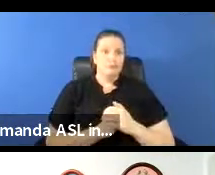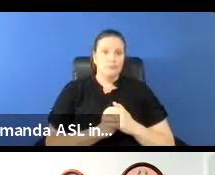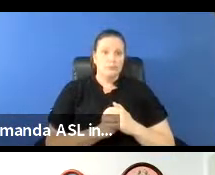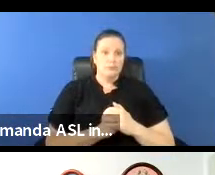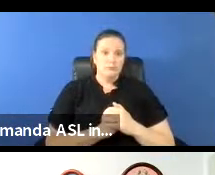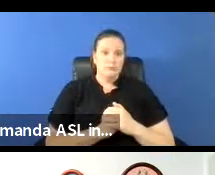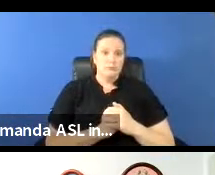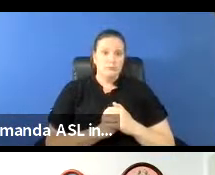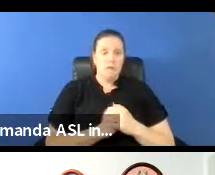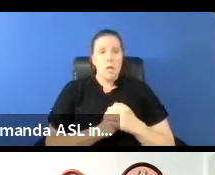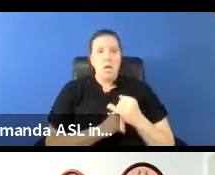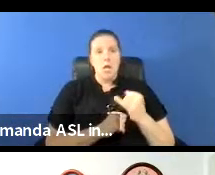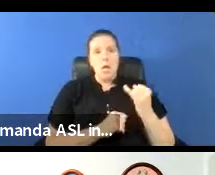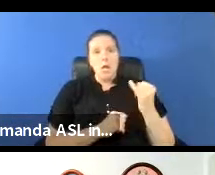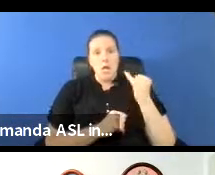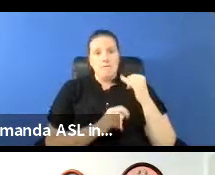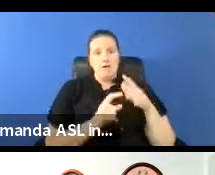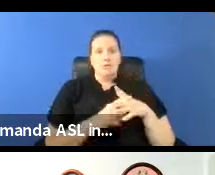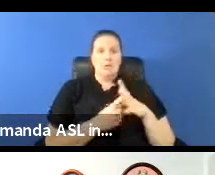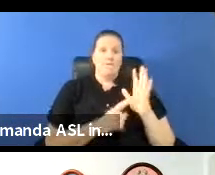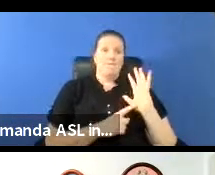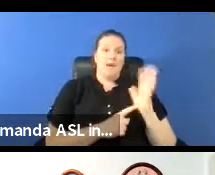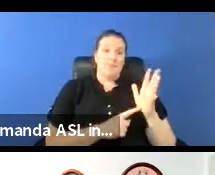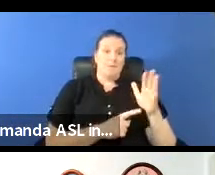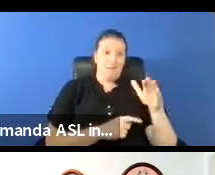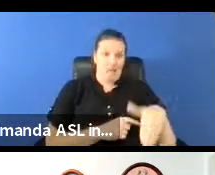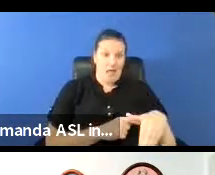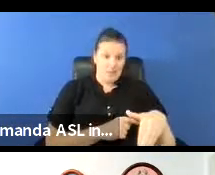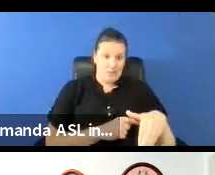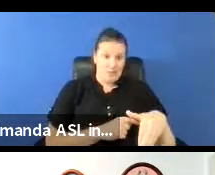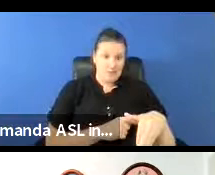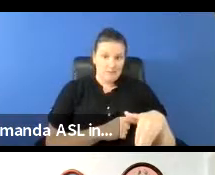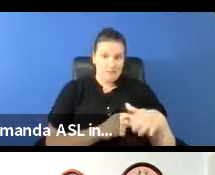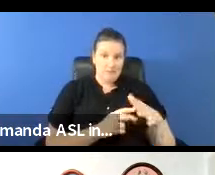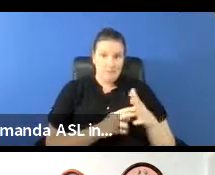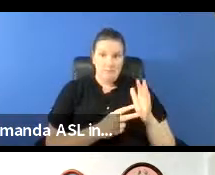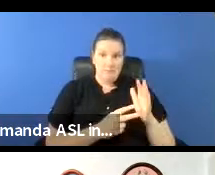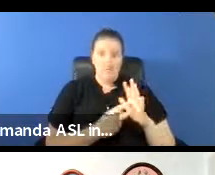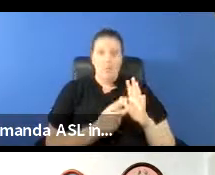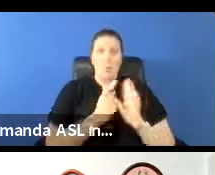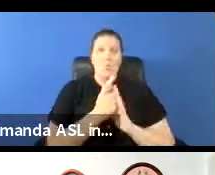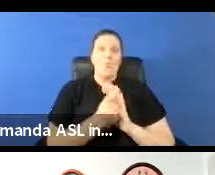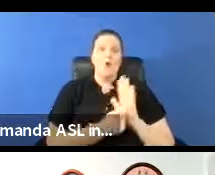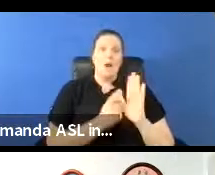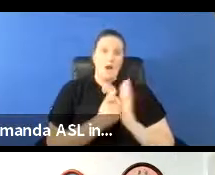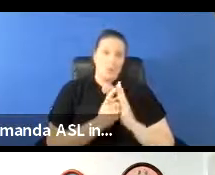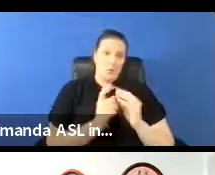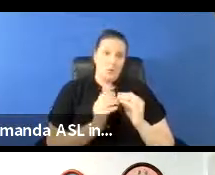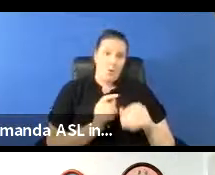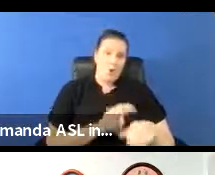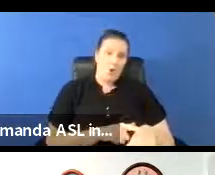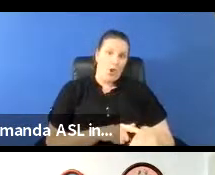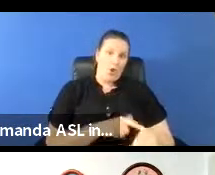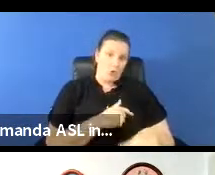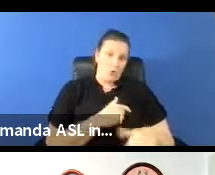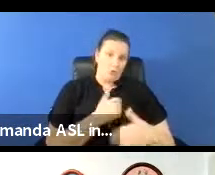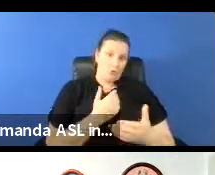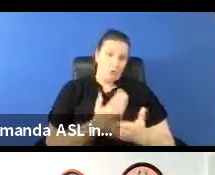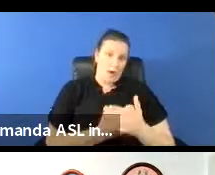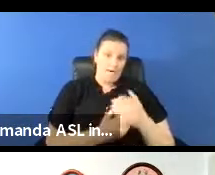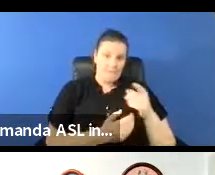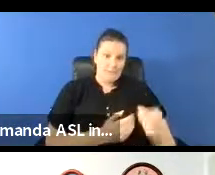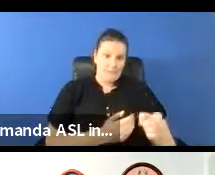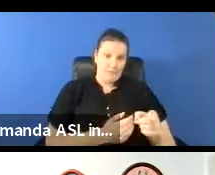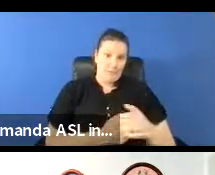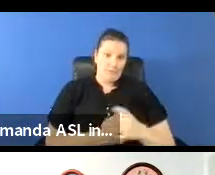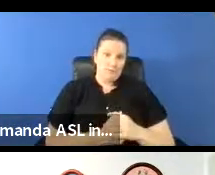well, if I start 5 minutes later, it may take me an hour longer to get to where I'm going. So those